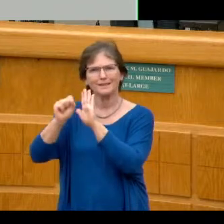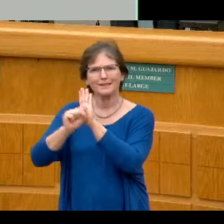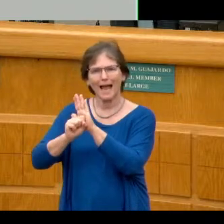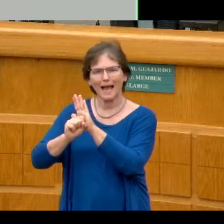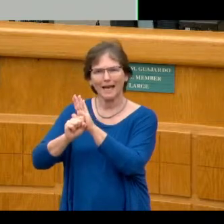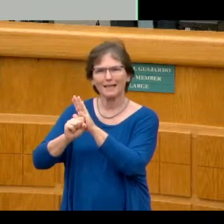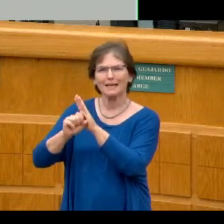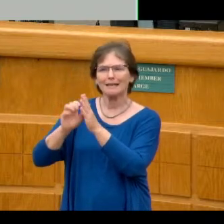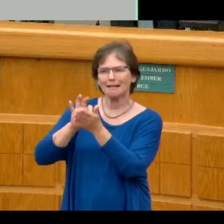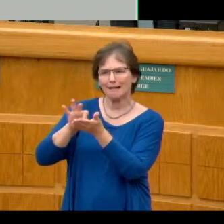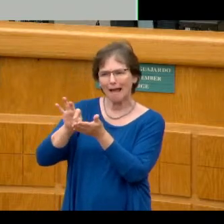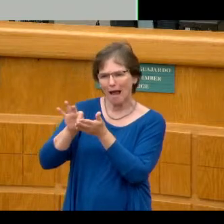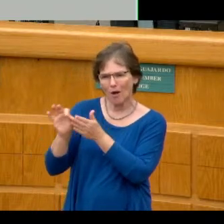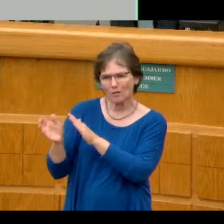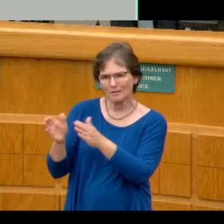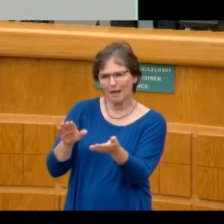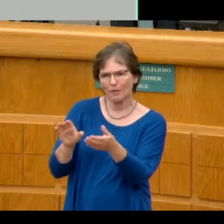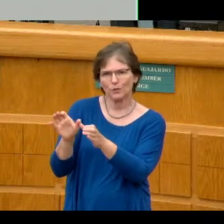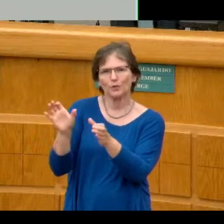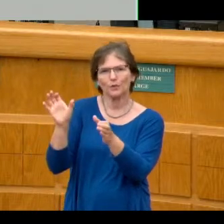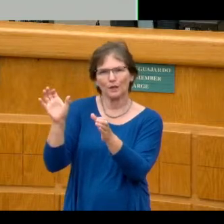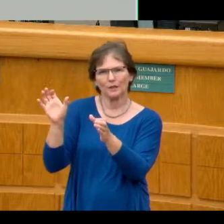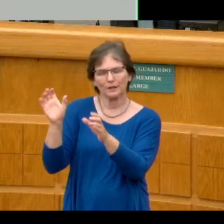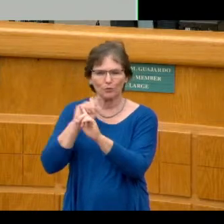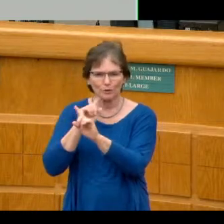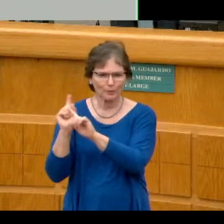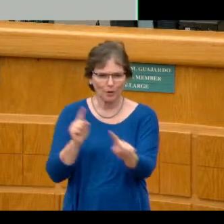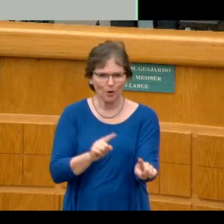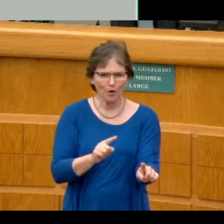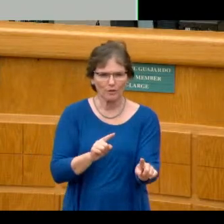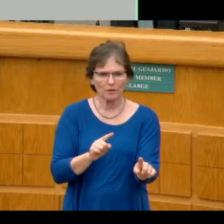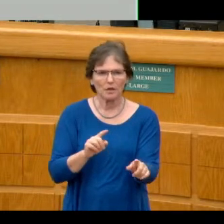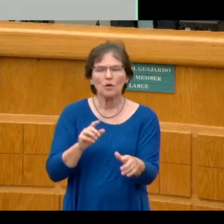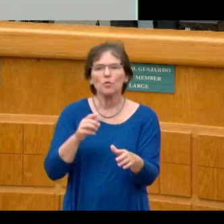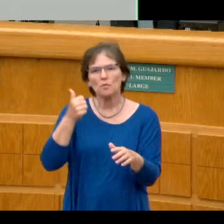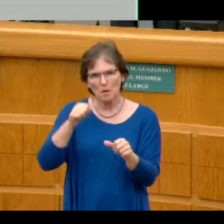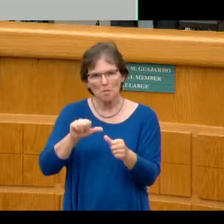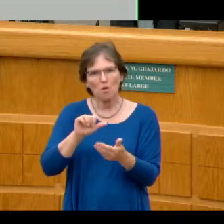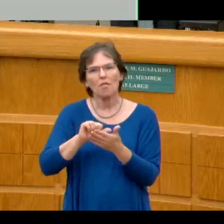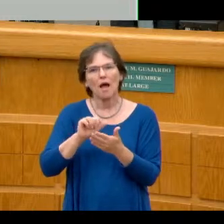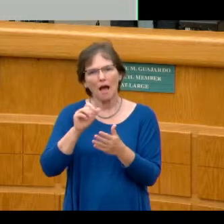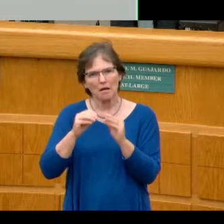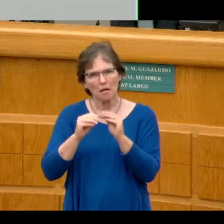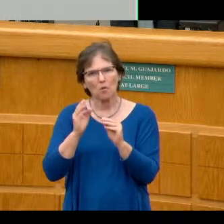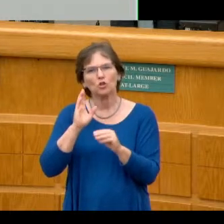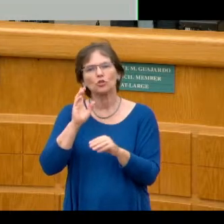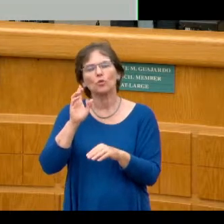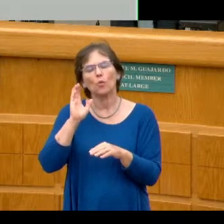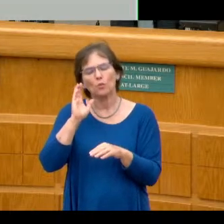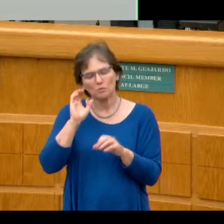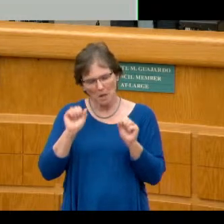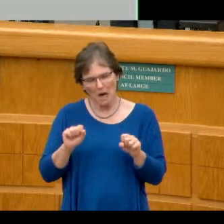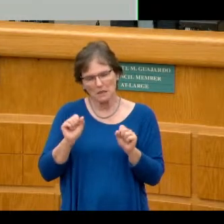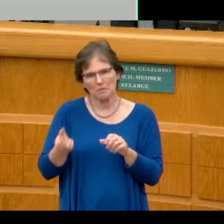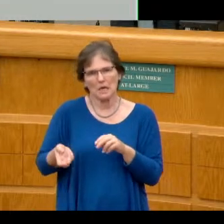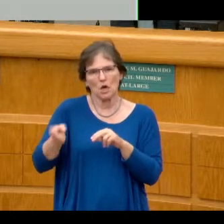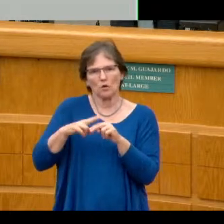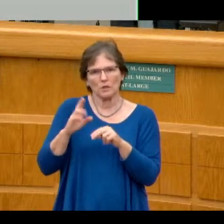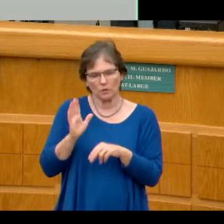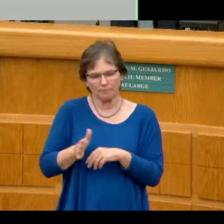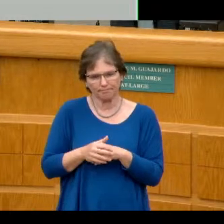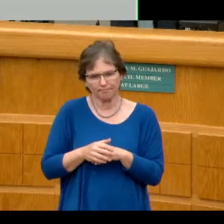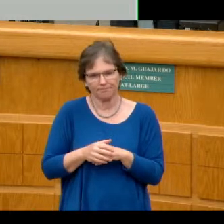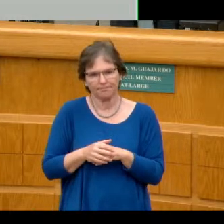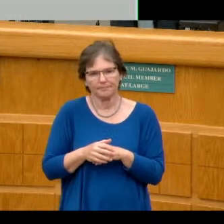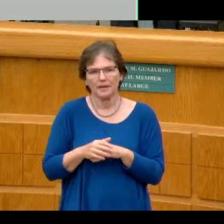as a secondary cause, as a primary cause. And it takes time to count these cases. So that's why we only have data points back to 2 weeks ago.